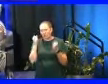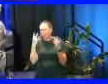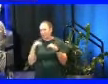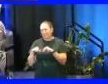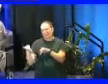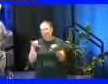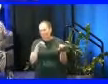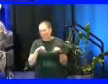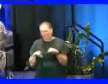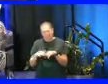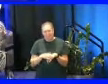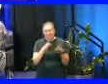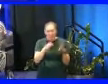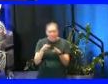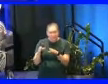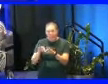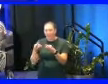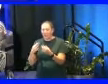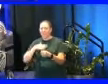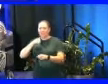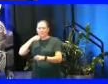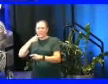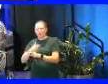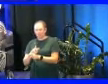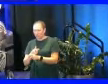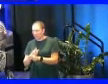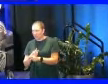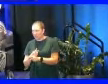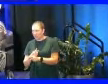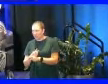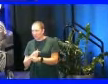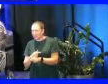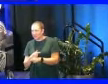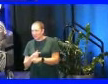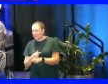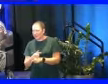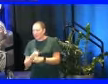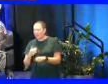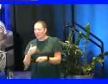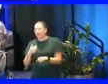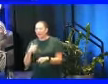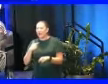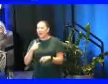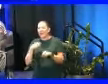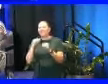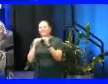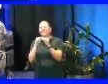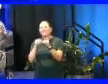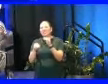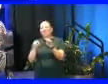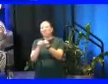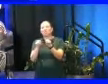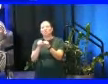family members and individuals in it as well. My situation, I had my own business. I'm a shoe cobbler. I fix and repair